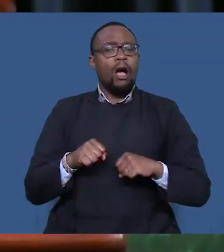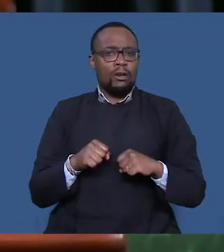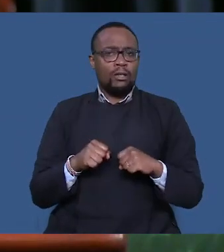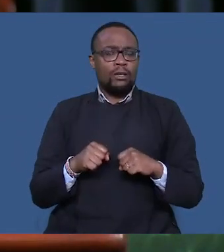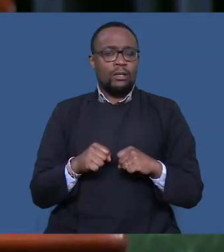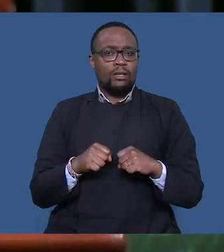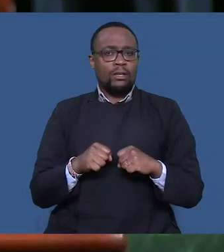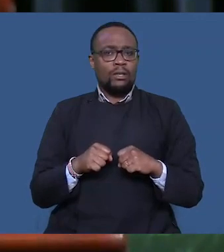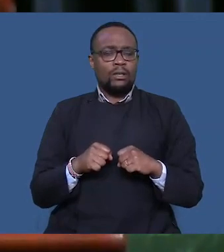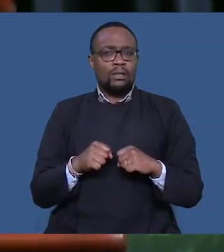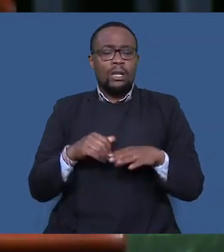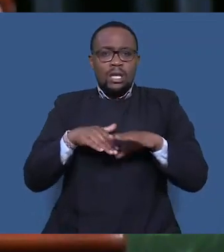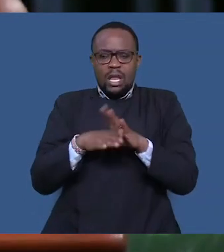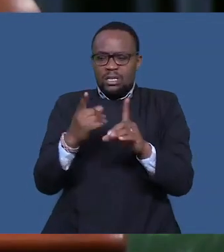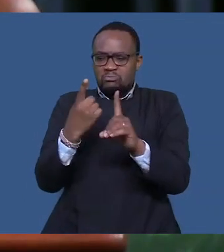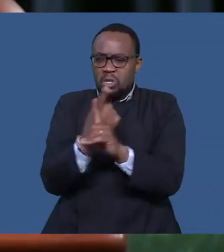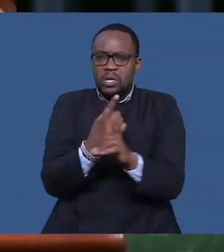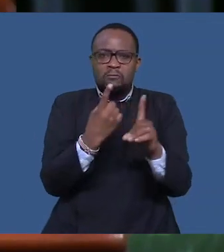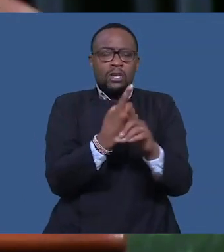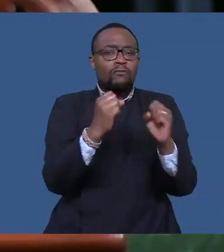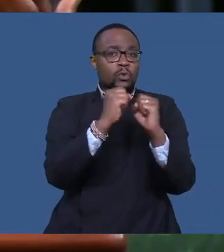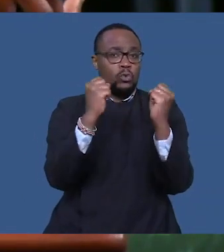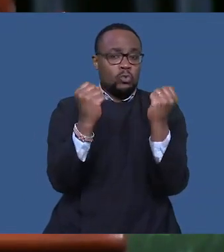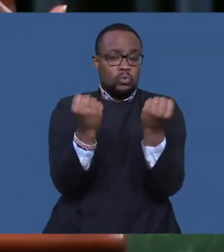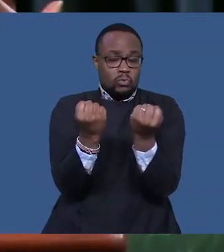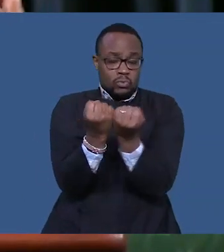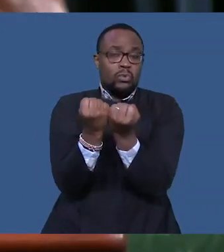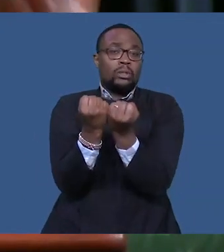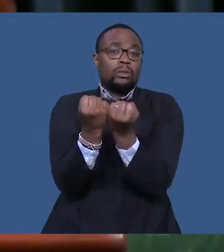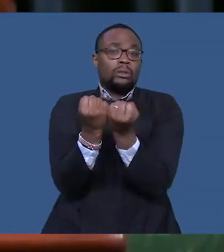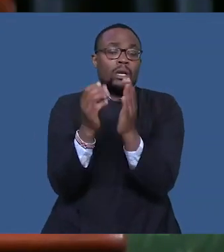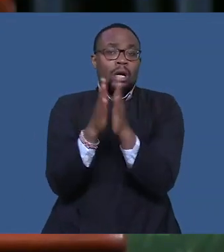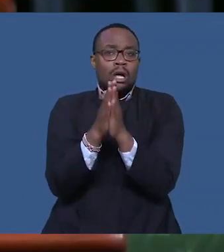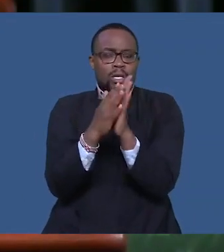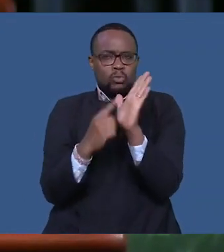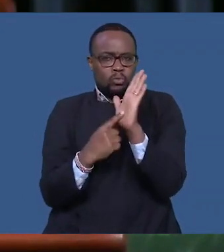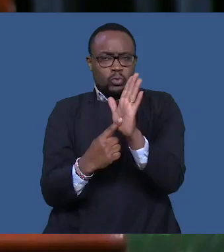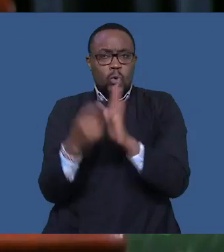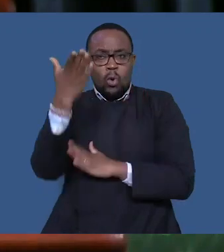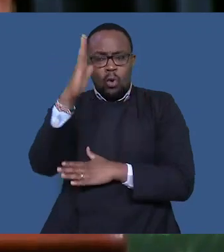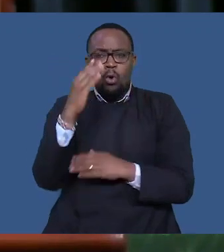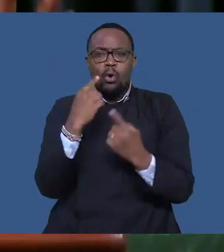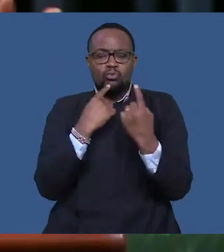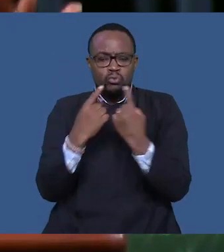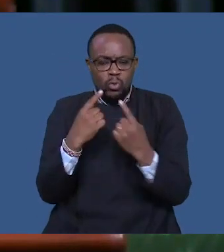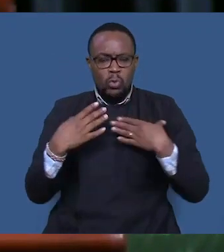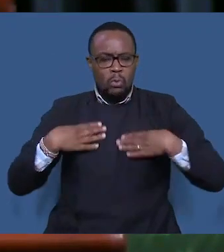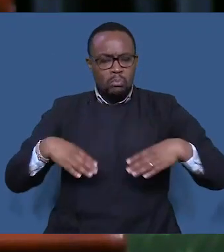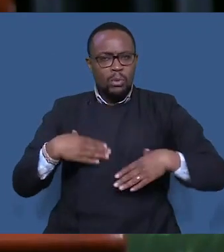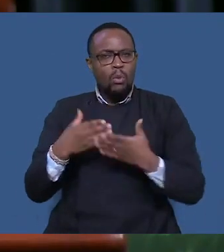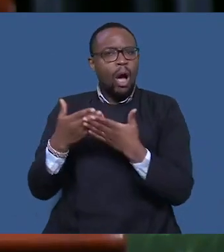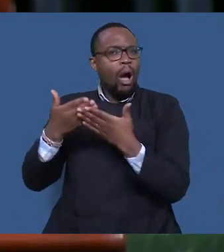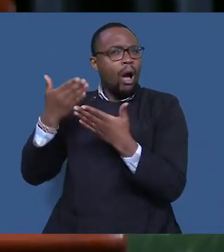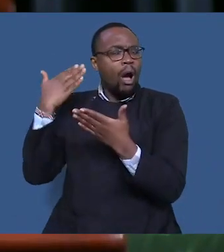that affect any society. And this was actually a revelation that God gave his servants some time